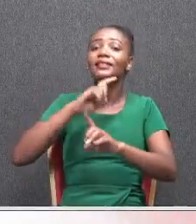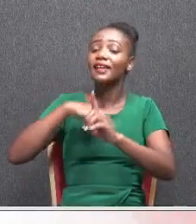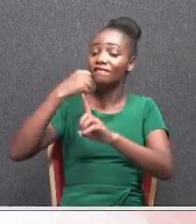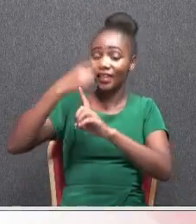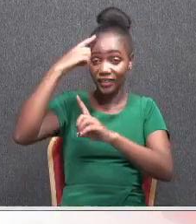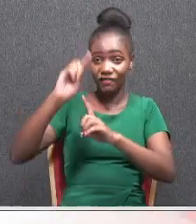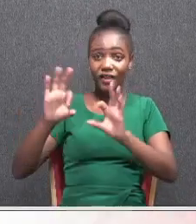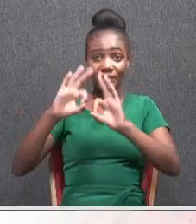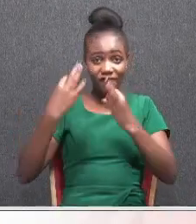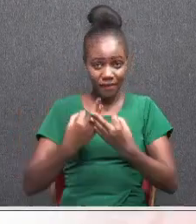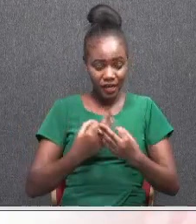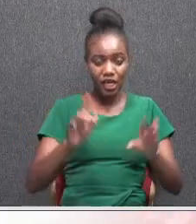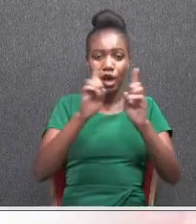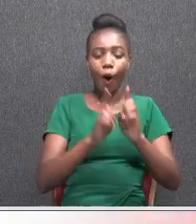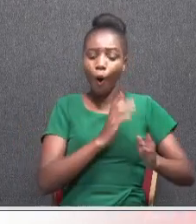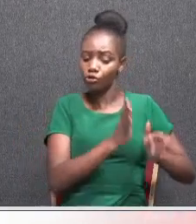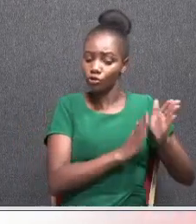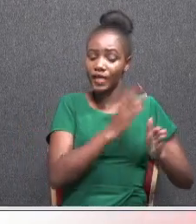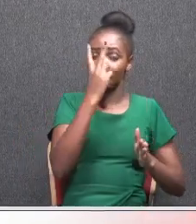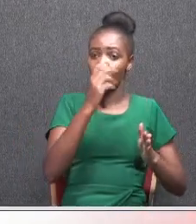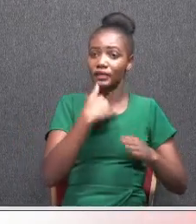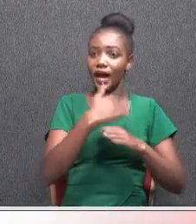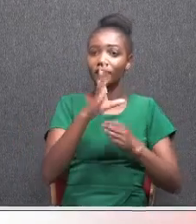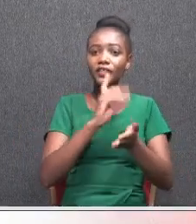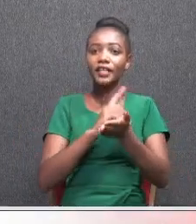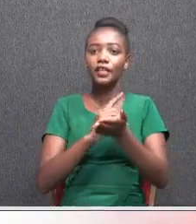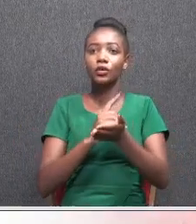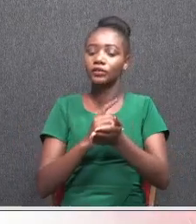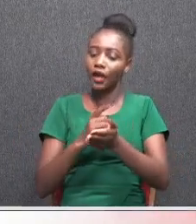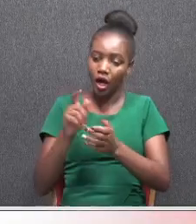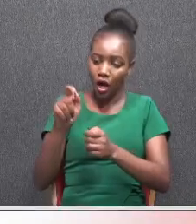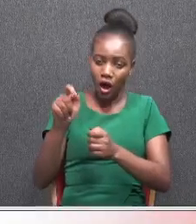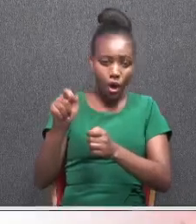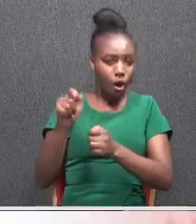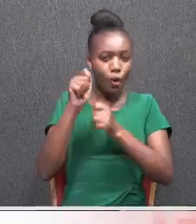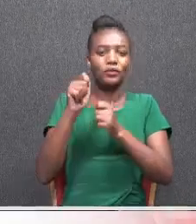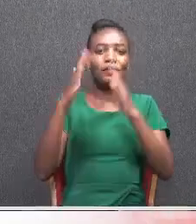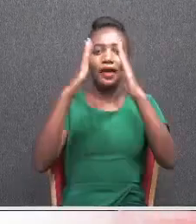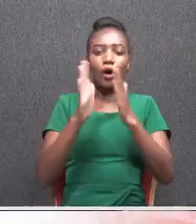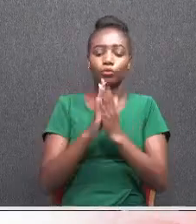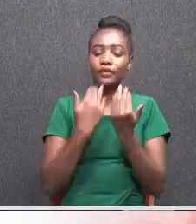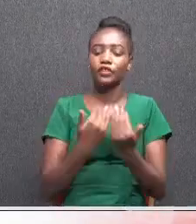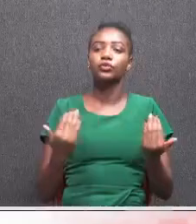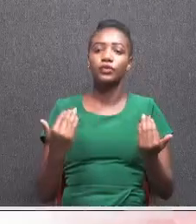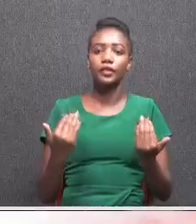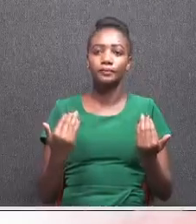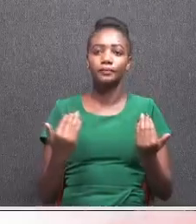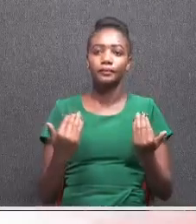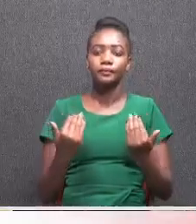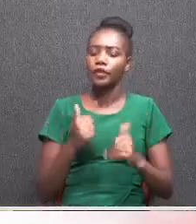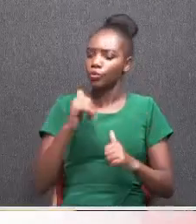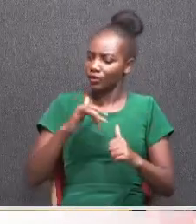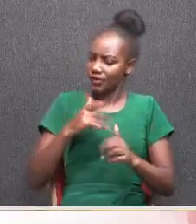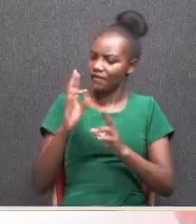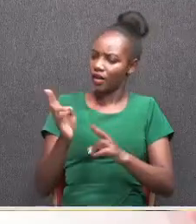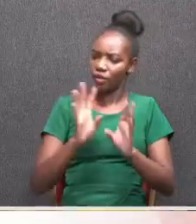Earlier, neighbors had become suspicious after the doctor locked himself up with the children, which they found unusual.